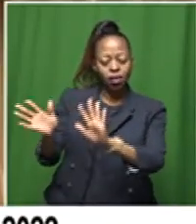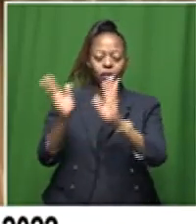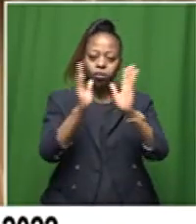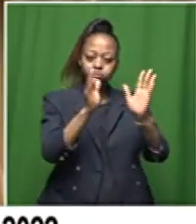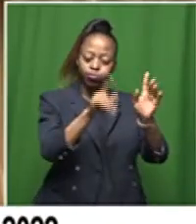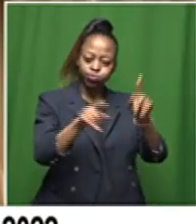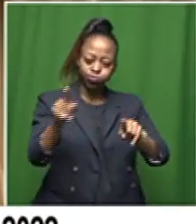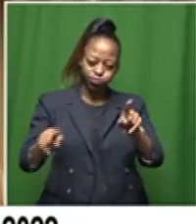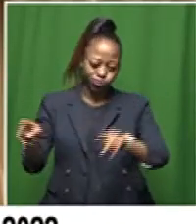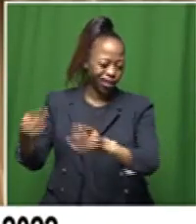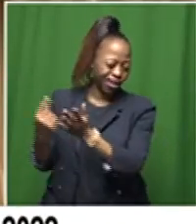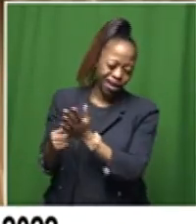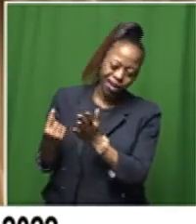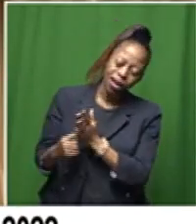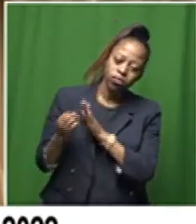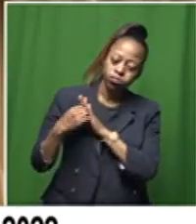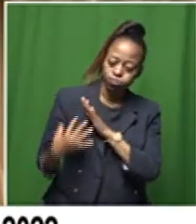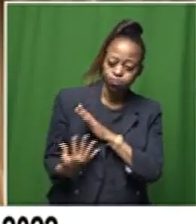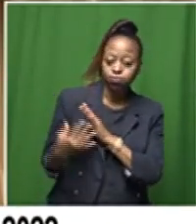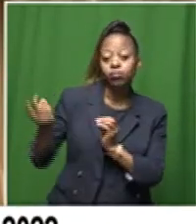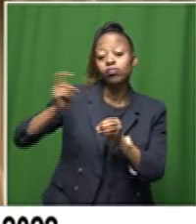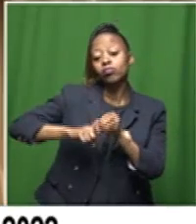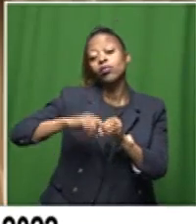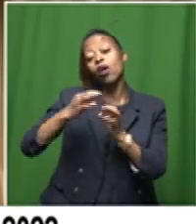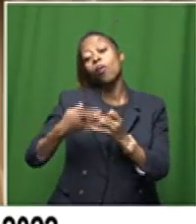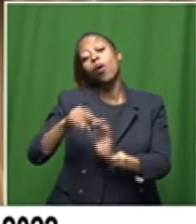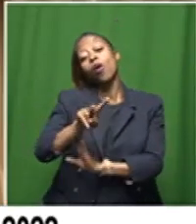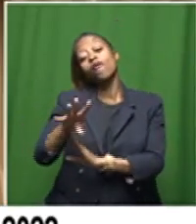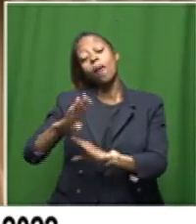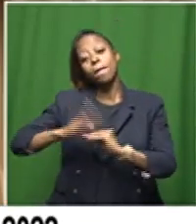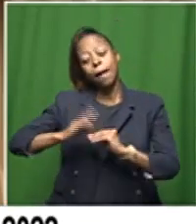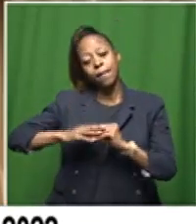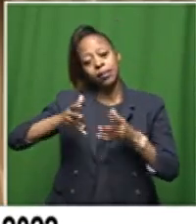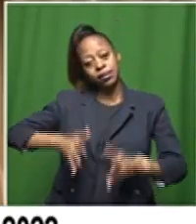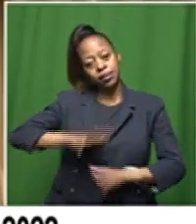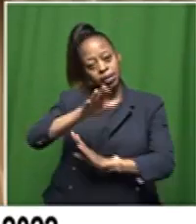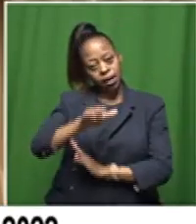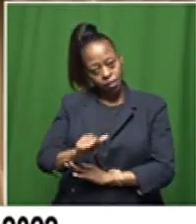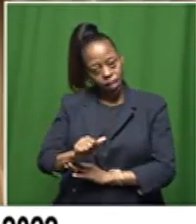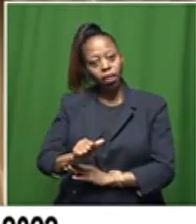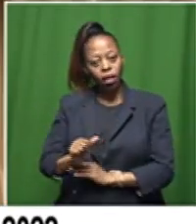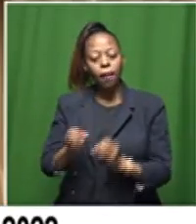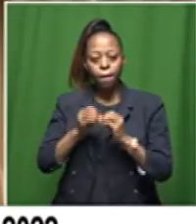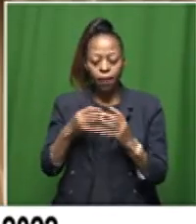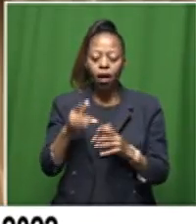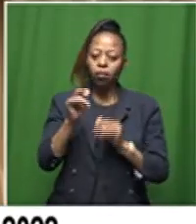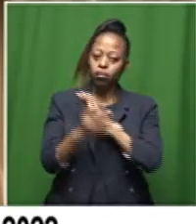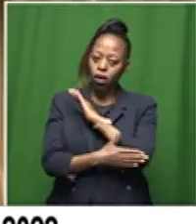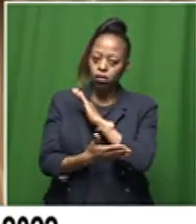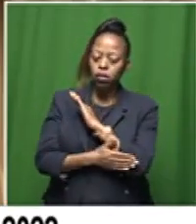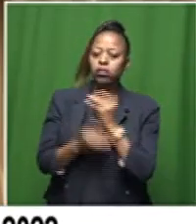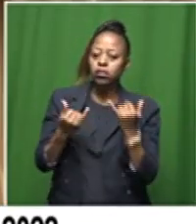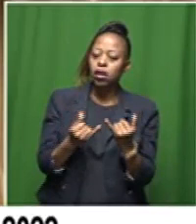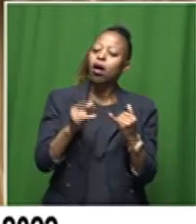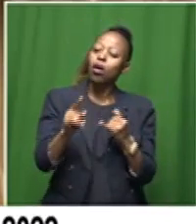or Ghana Medical Council. We have 24 members in Africa, mainly the Anglophone countries, and we're now slowly moving